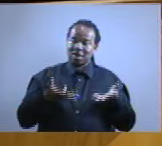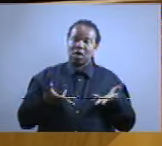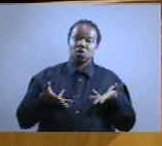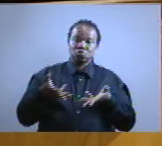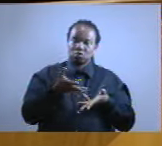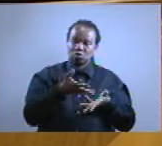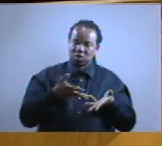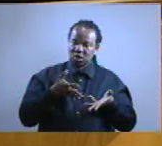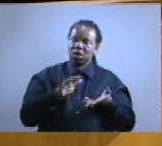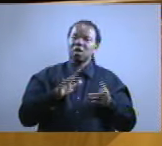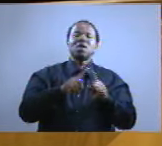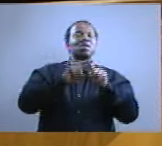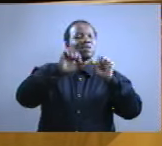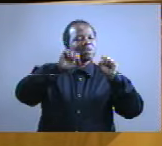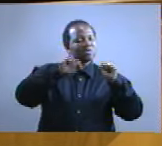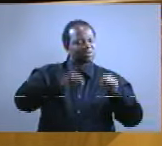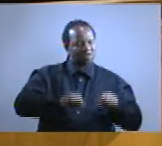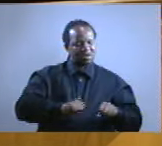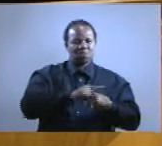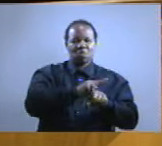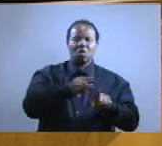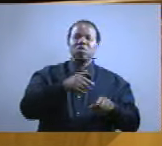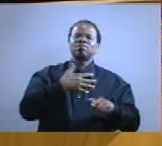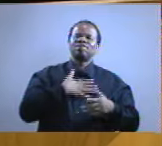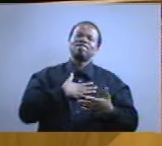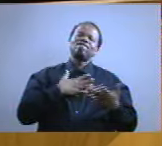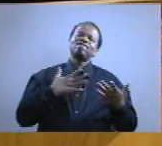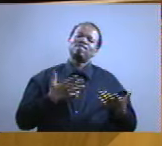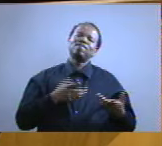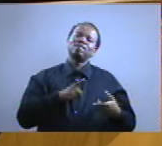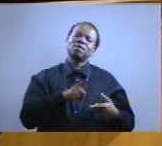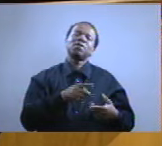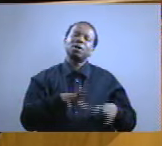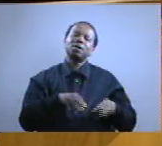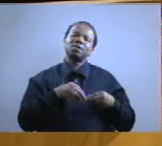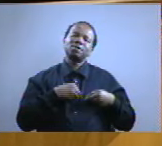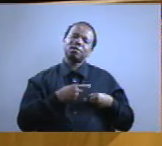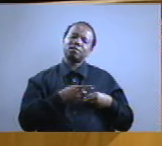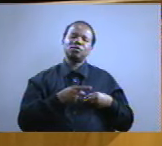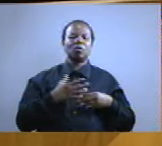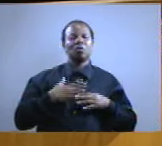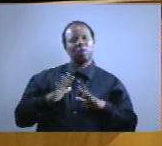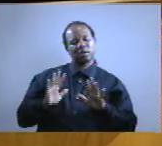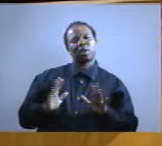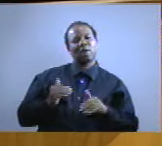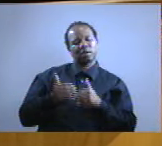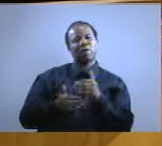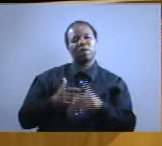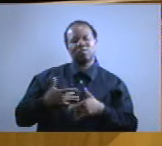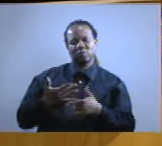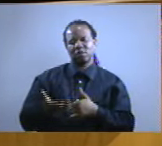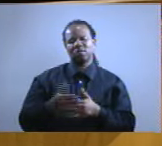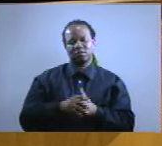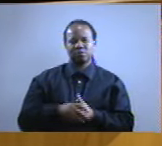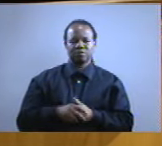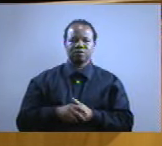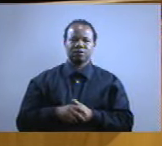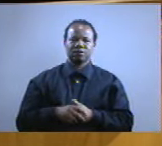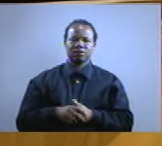as a result of the compromises which have been made at that particular time. But